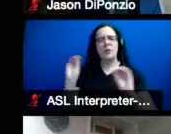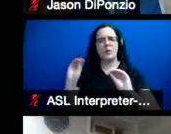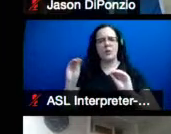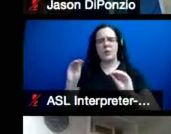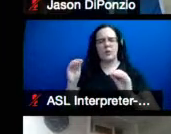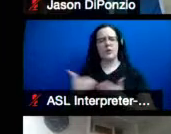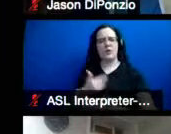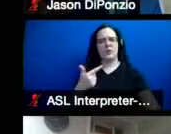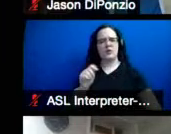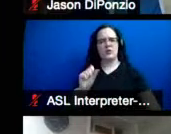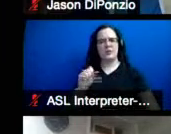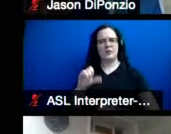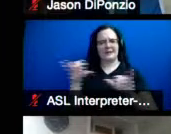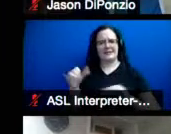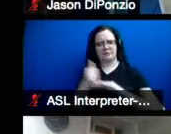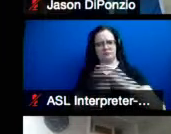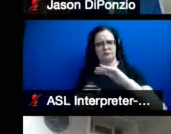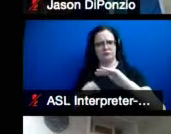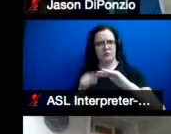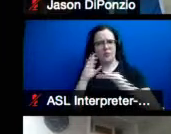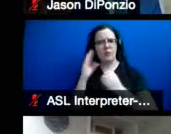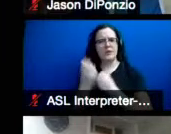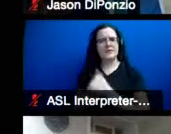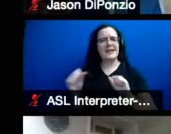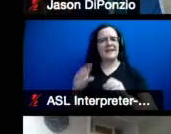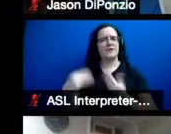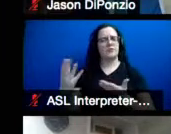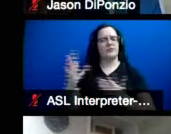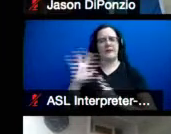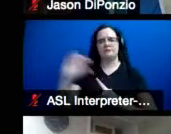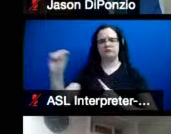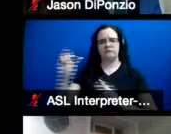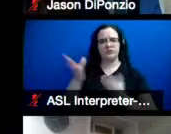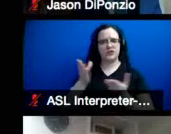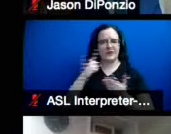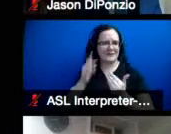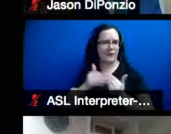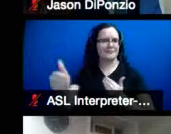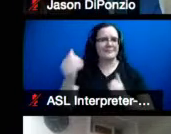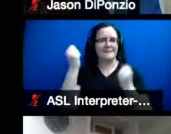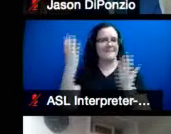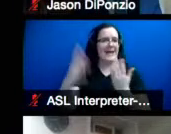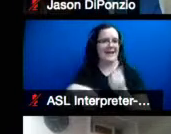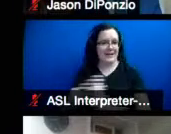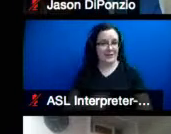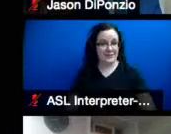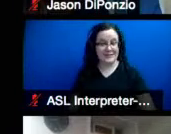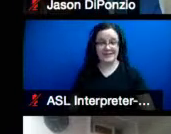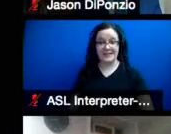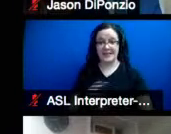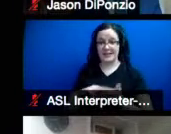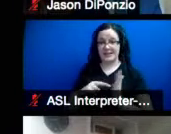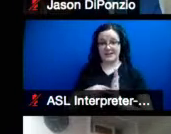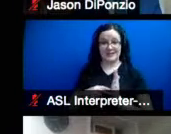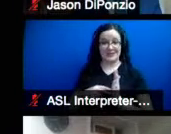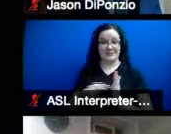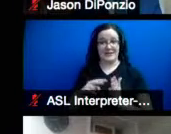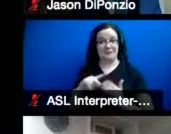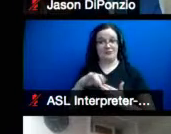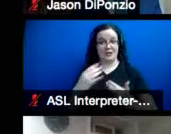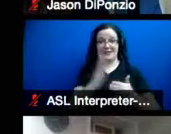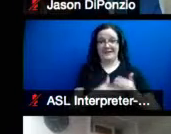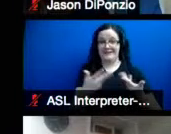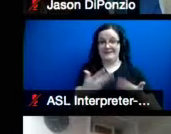safely provide exceptional service to the community for many years to come. That is, once the project is completed.